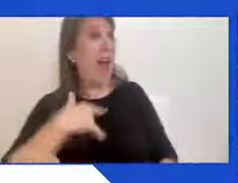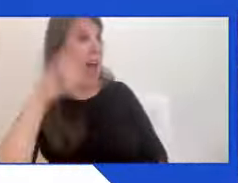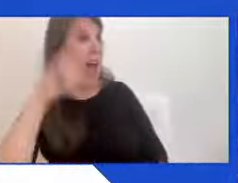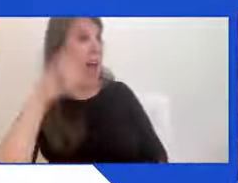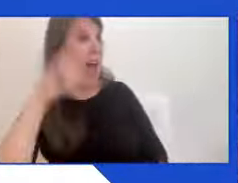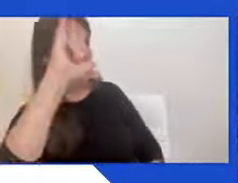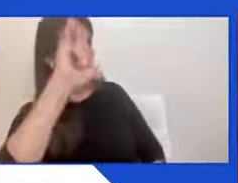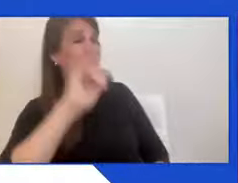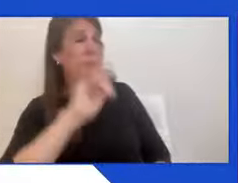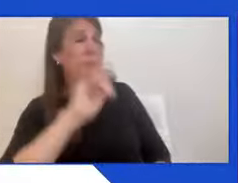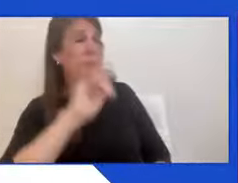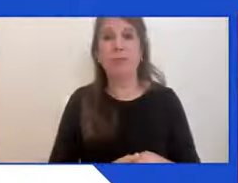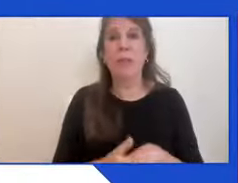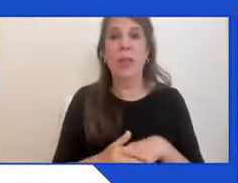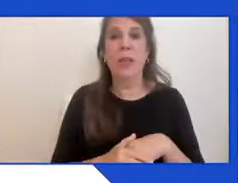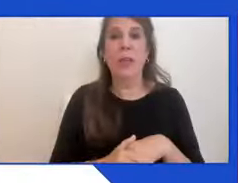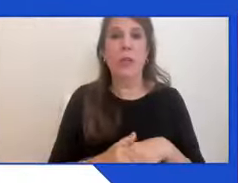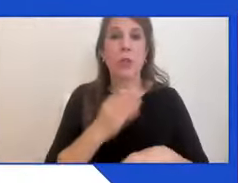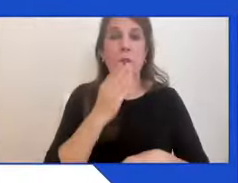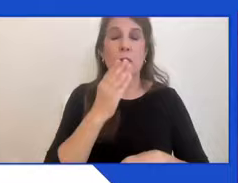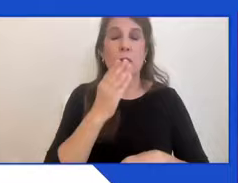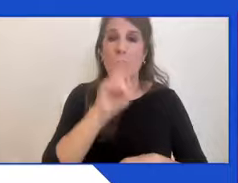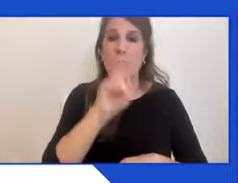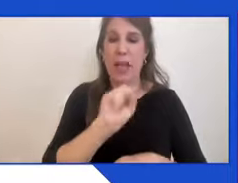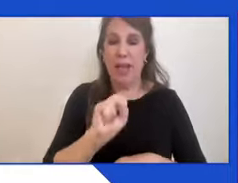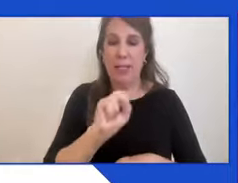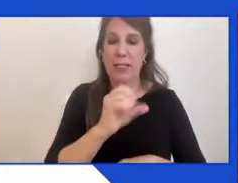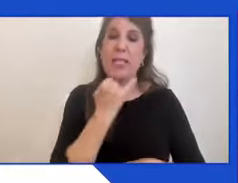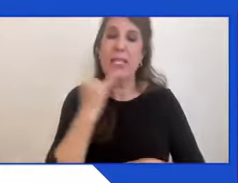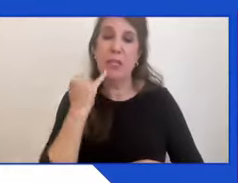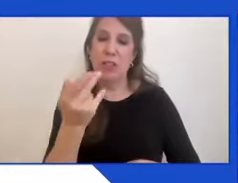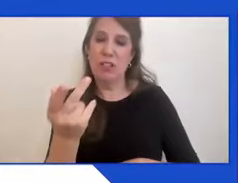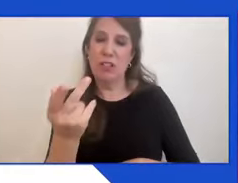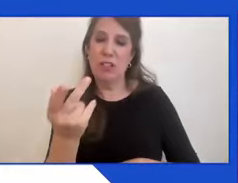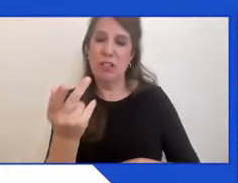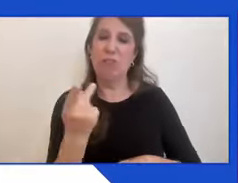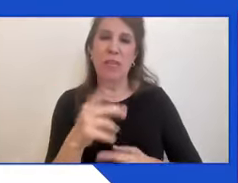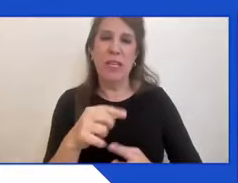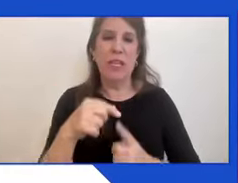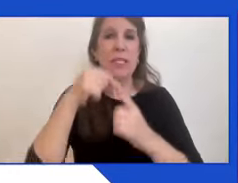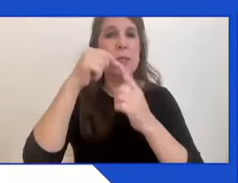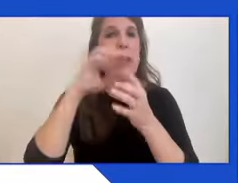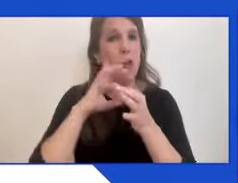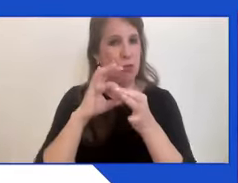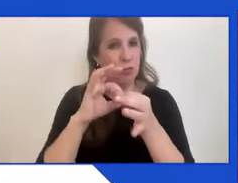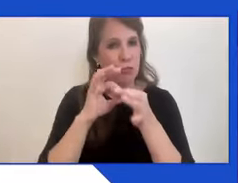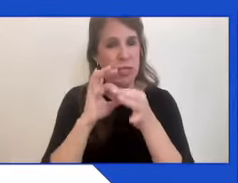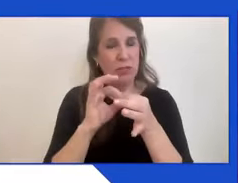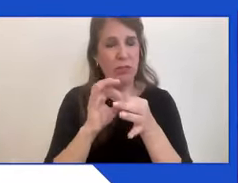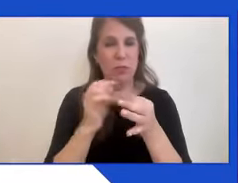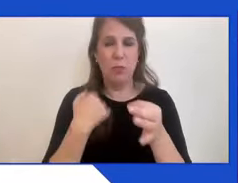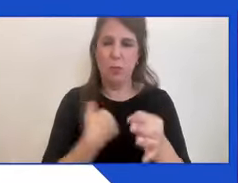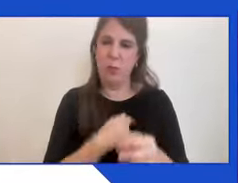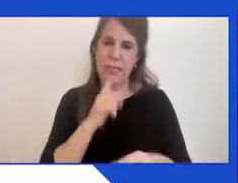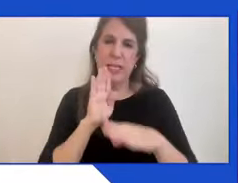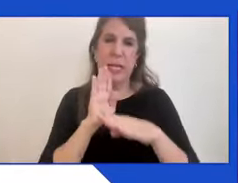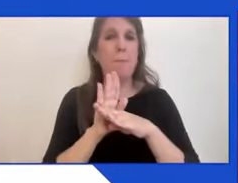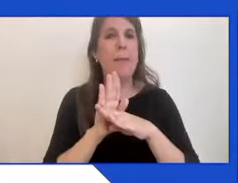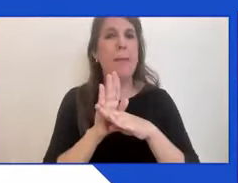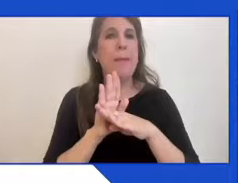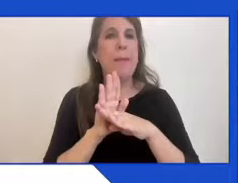The United States and Israel have a special relationship. Our commitment to Israel's security